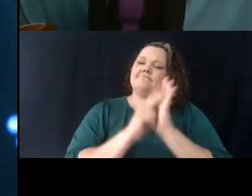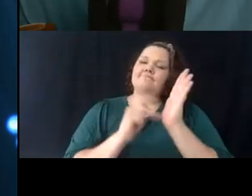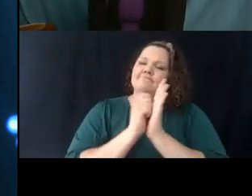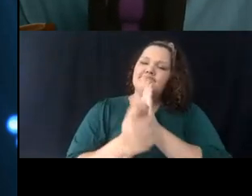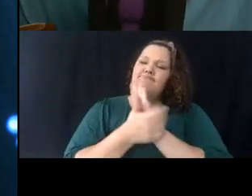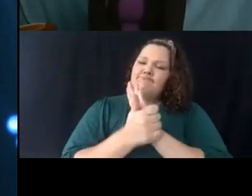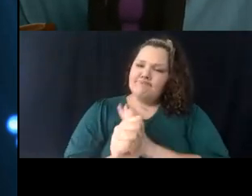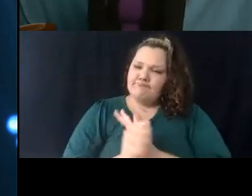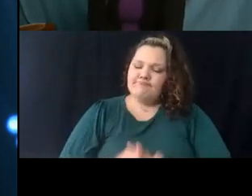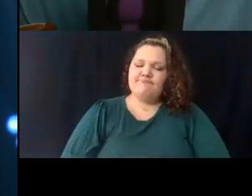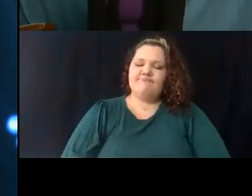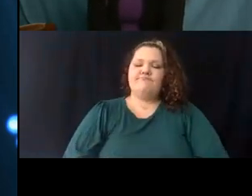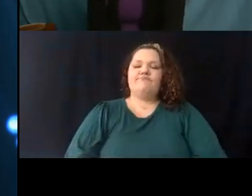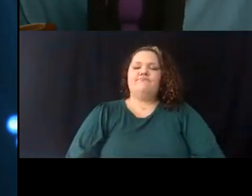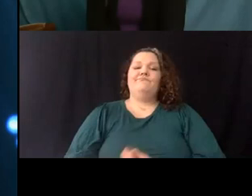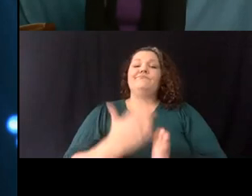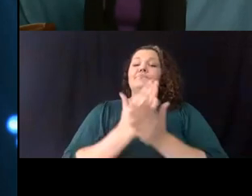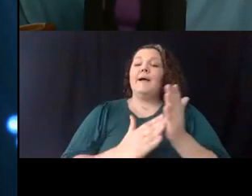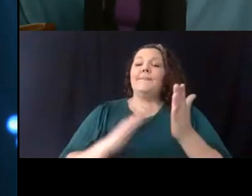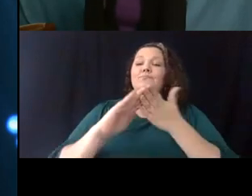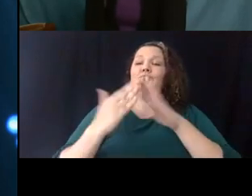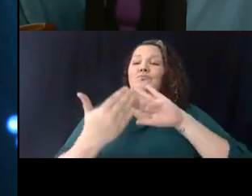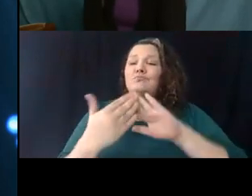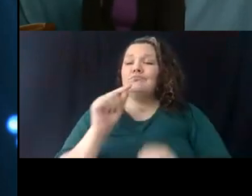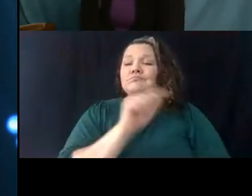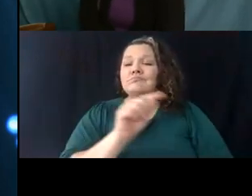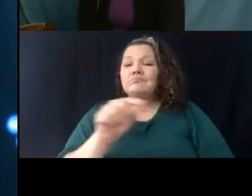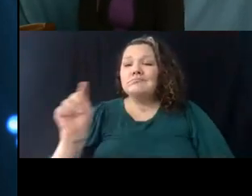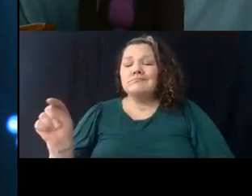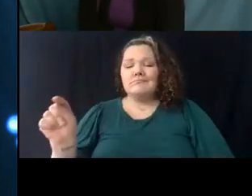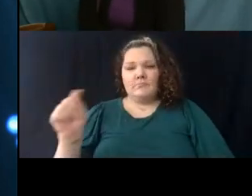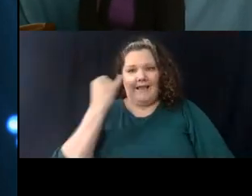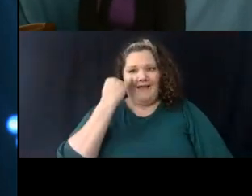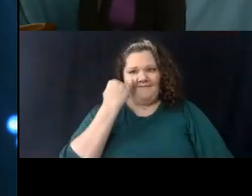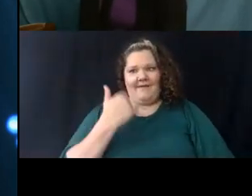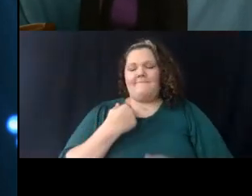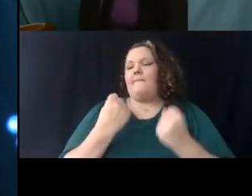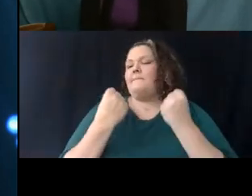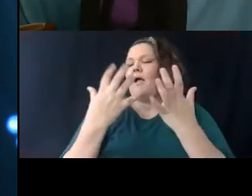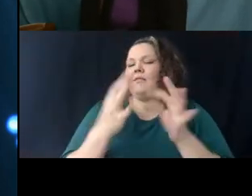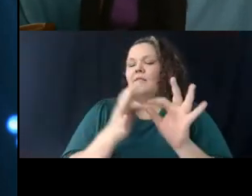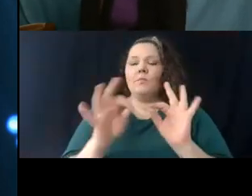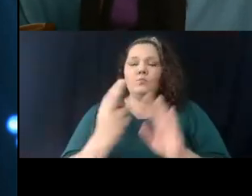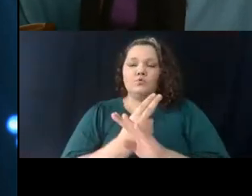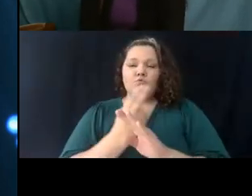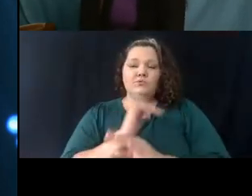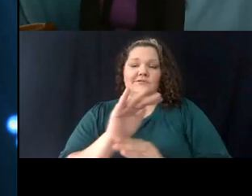but that potentially is still a barrier for a lot of people, people who have lower literacy levels.